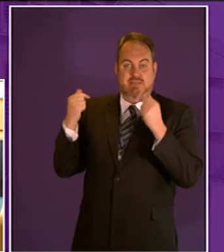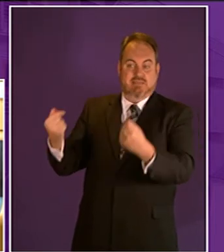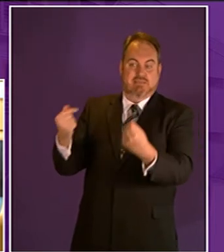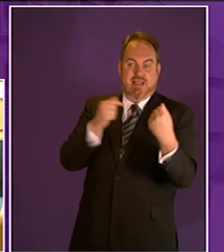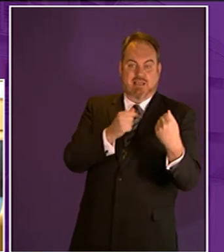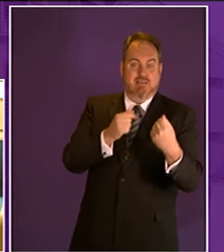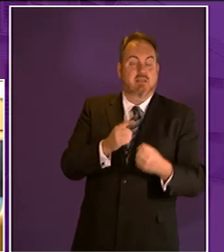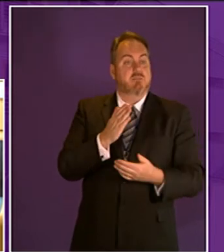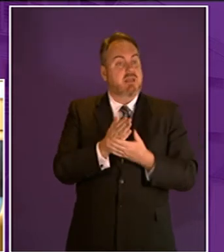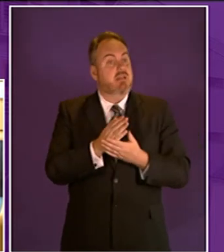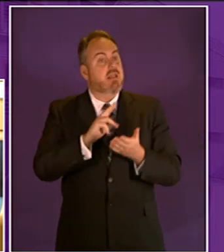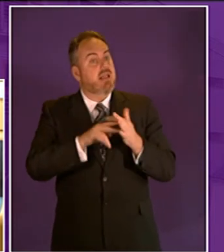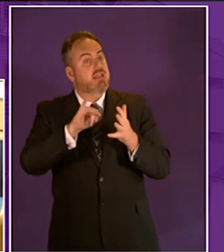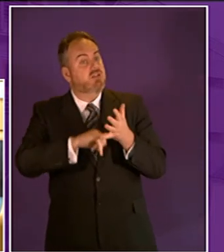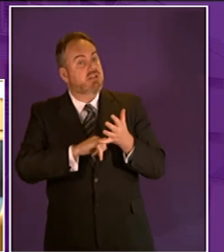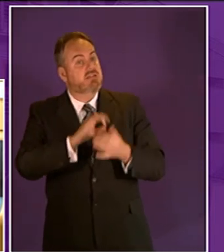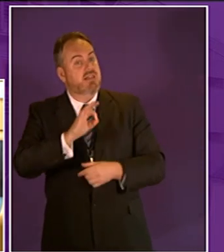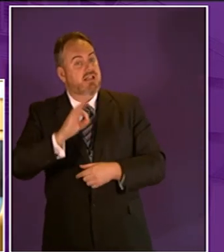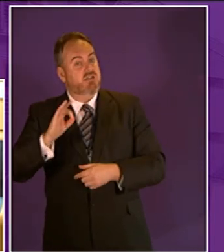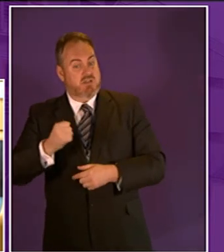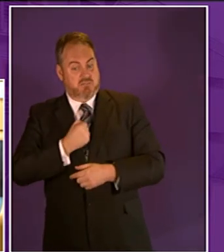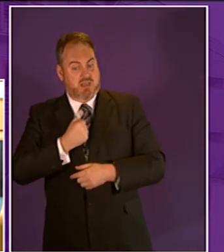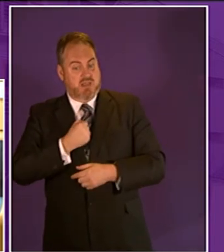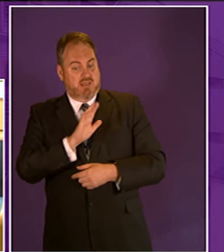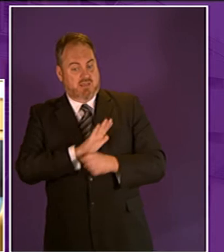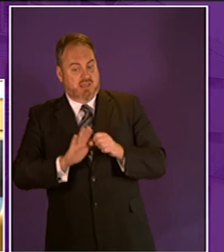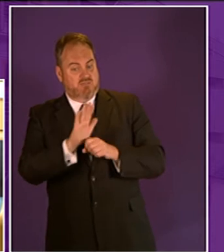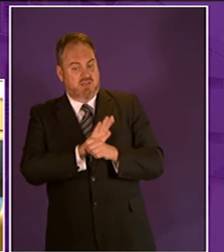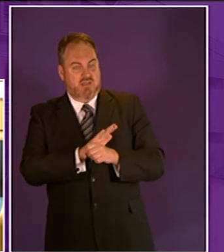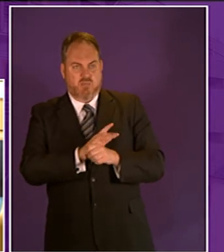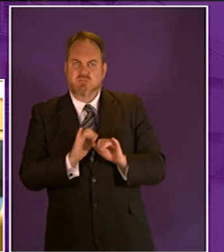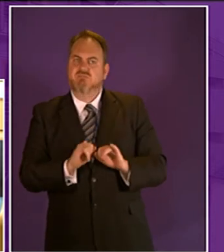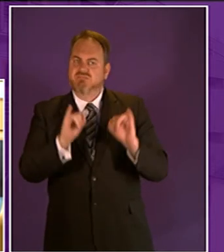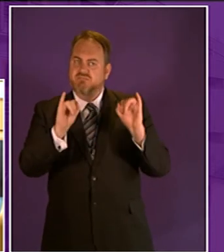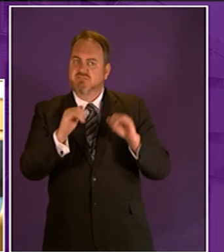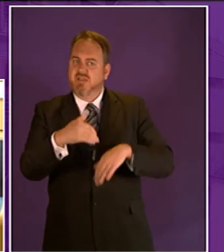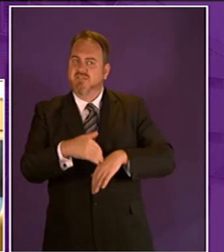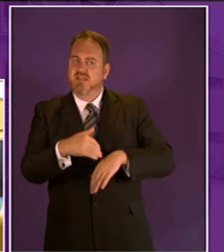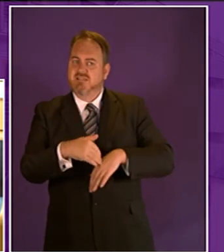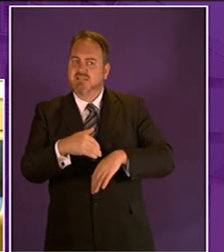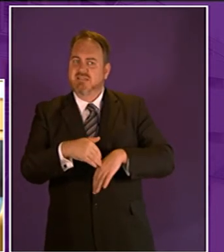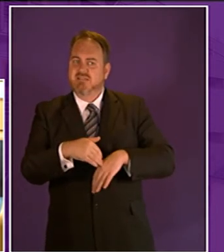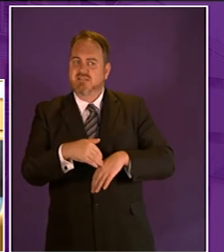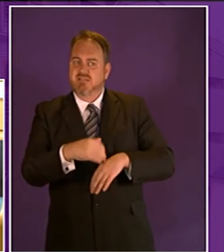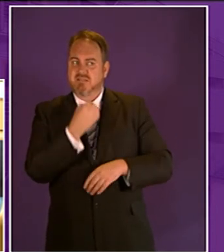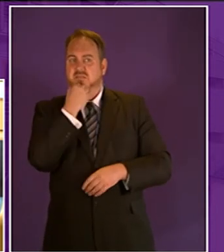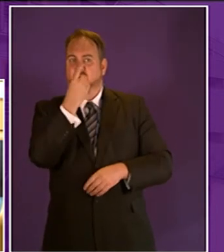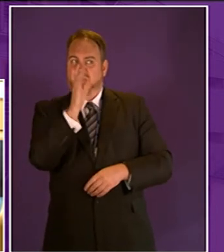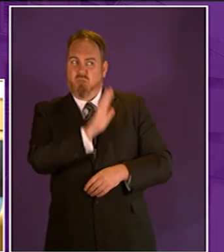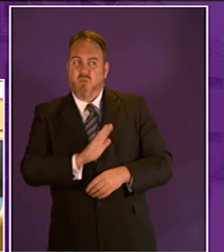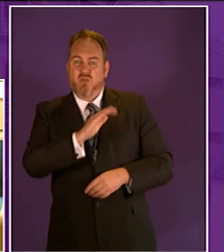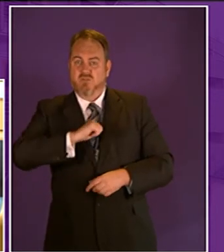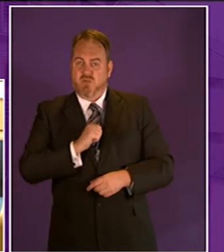NHS Lanarkshire in the Central Scotland region I represent was one of the most significantly impacted health boards in Scotland. But the